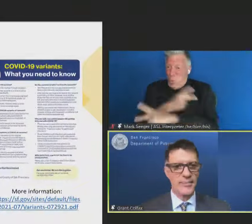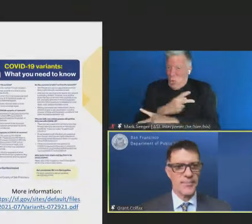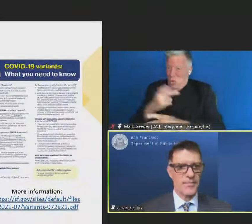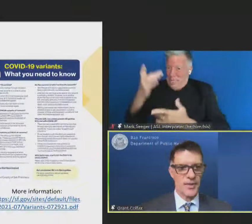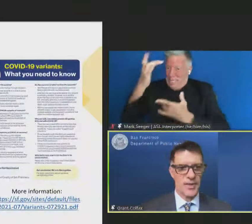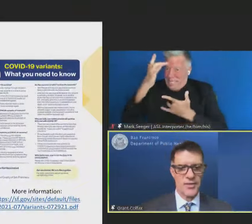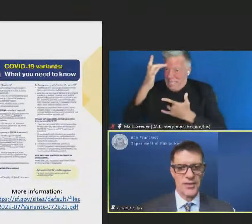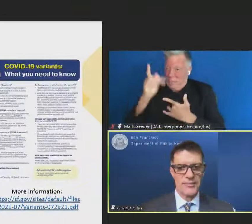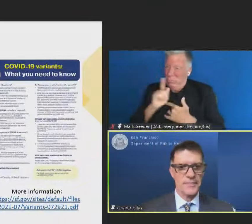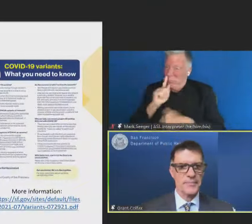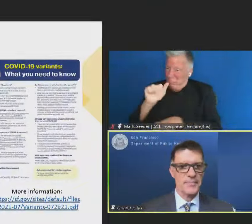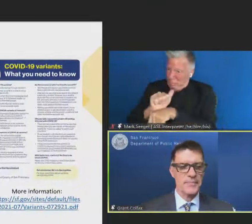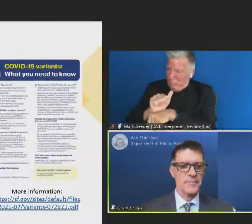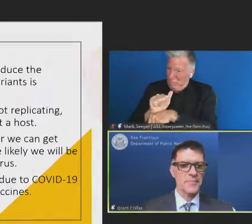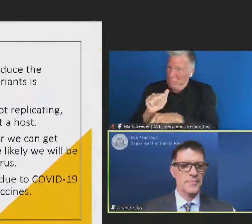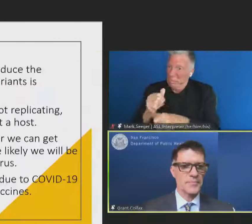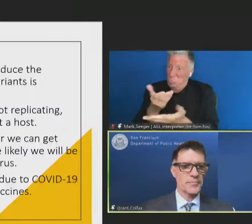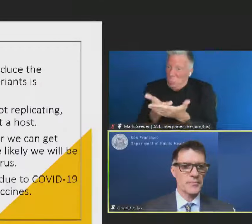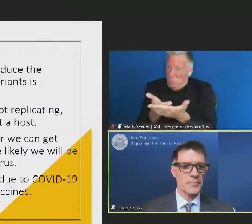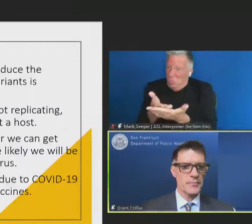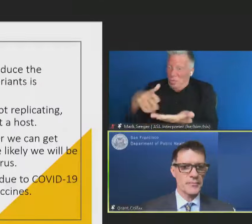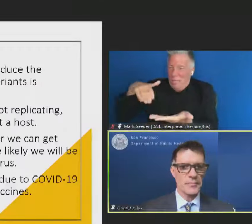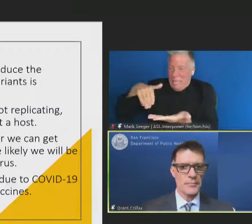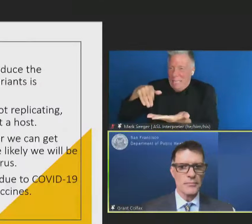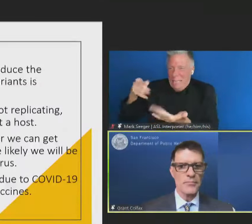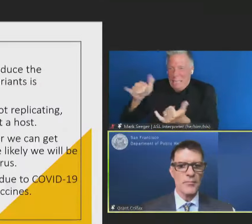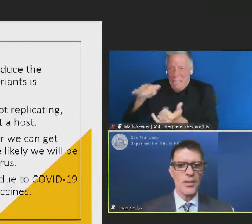not. Next slide.